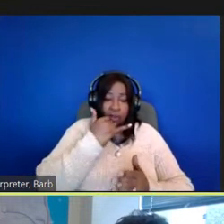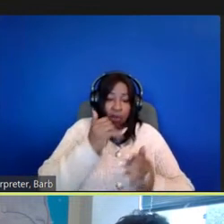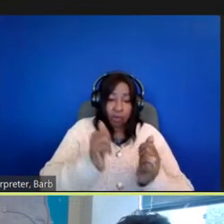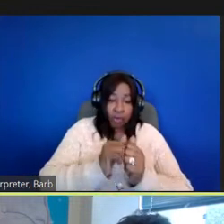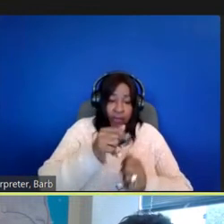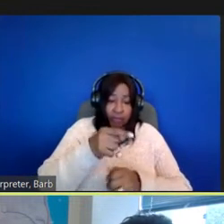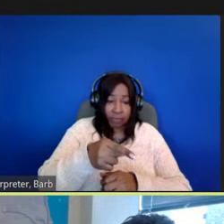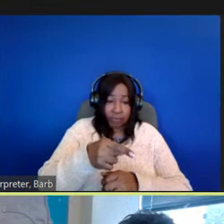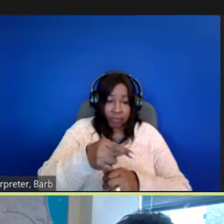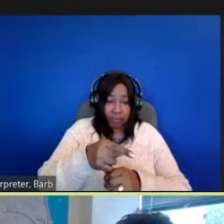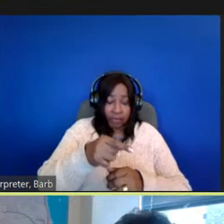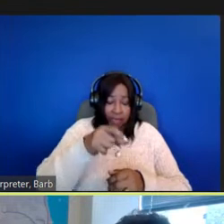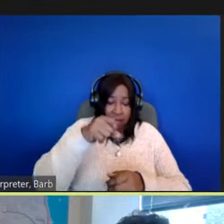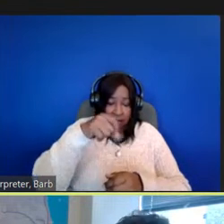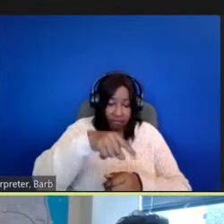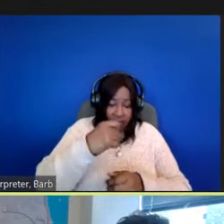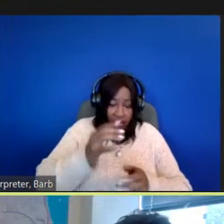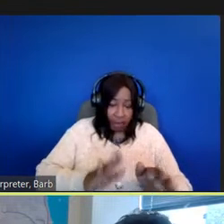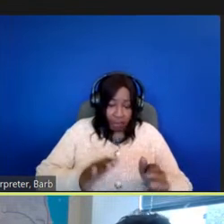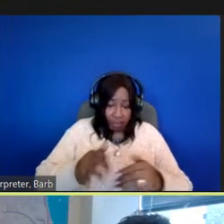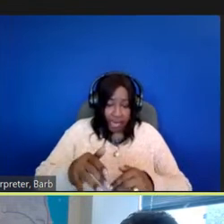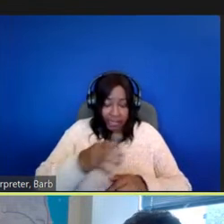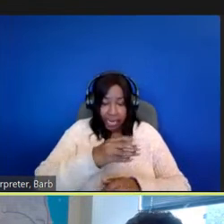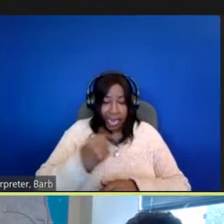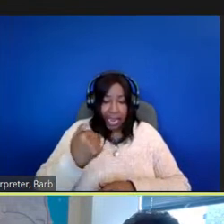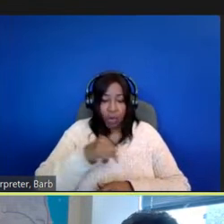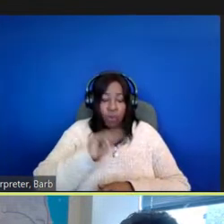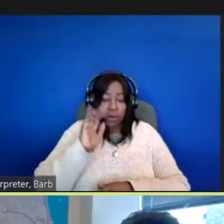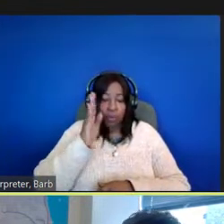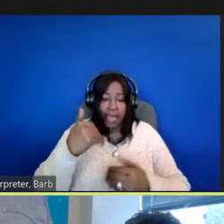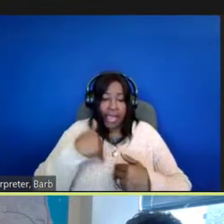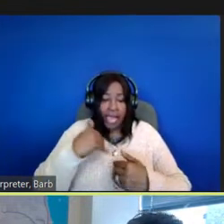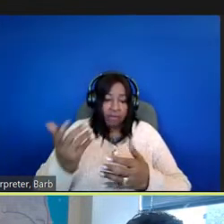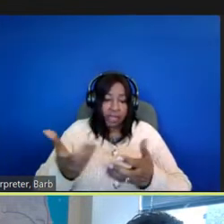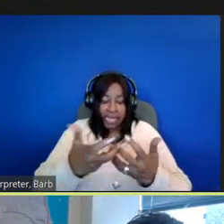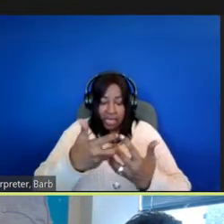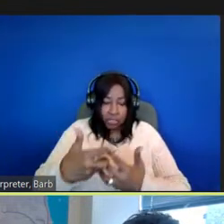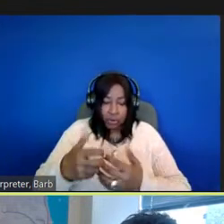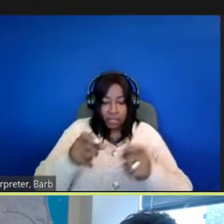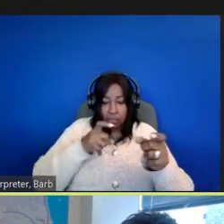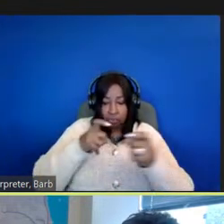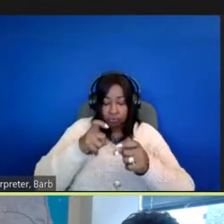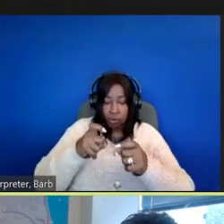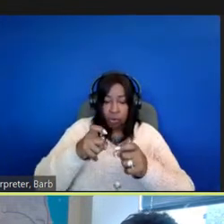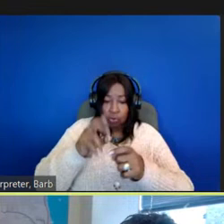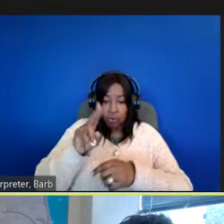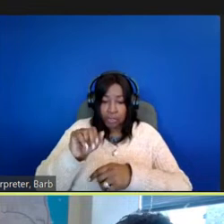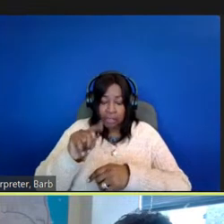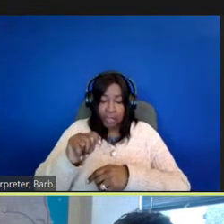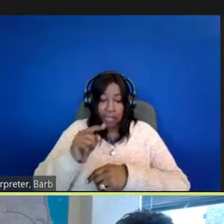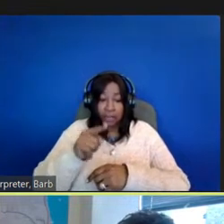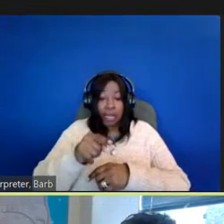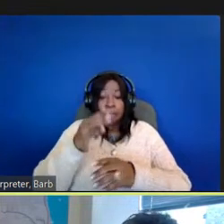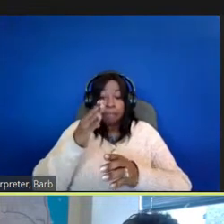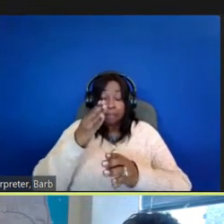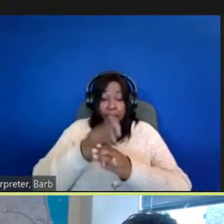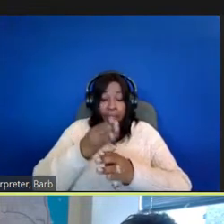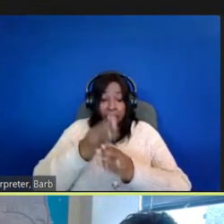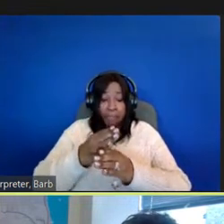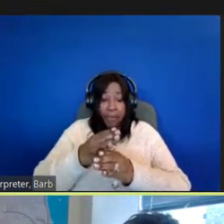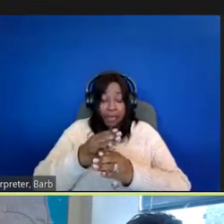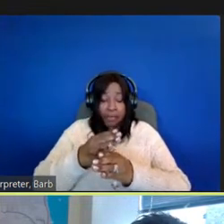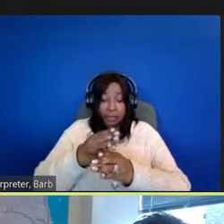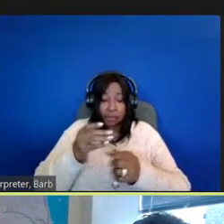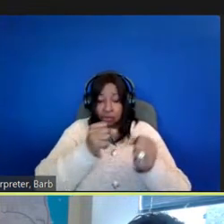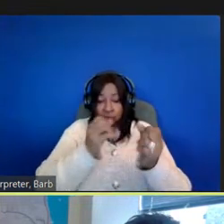operations is it will have an integrated control unit. So the bus operator will just have to log in once. It will get the route and